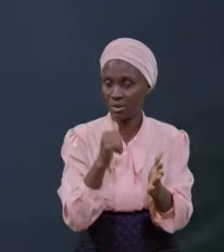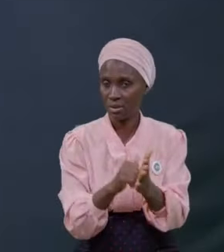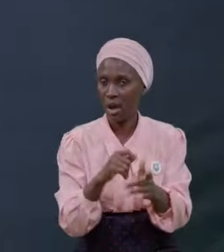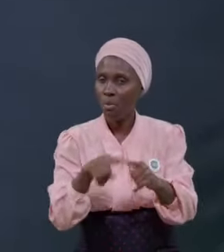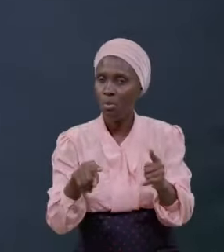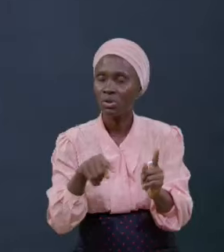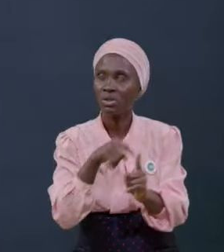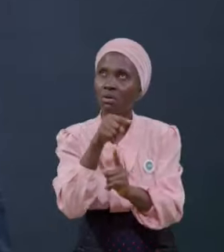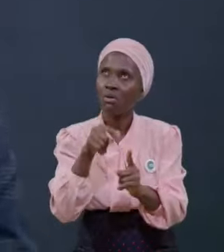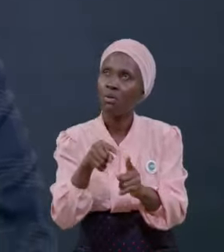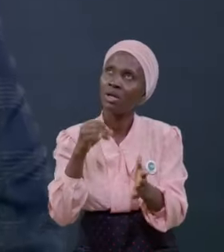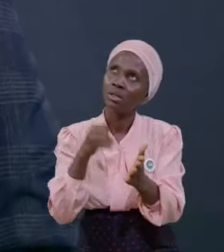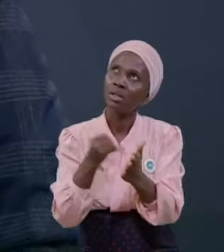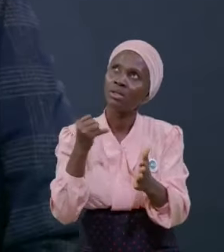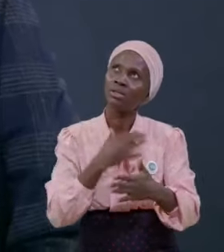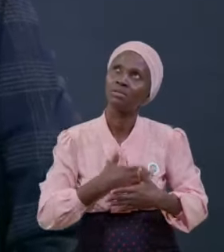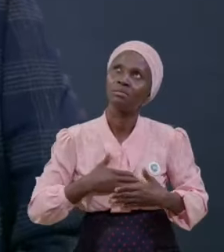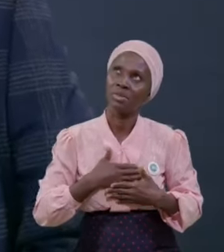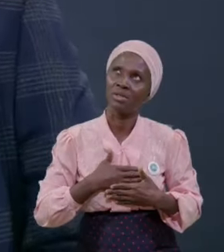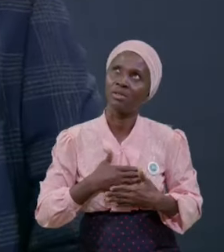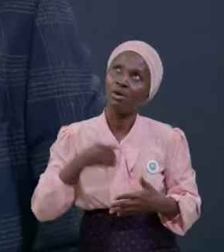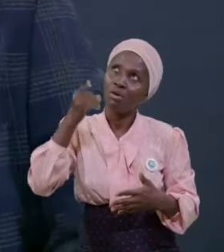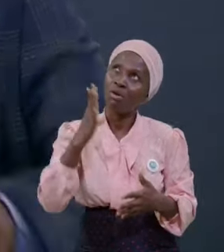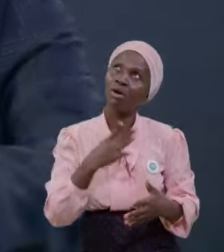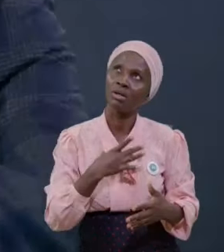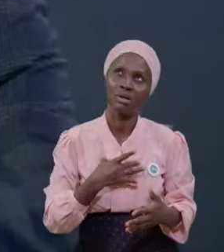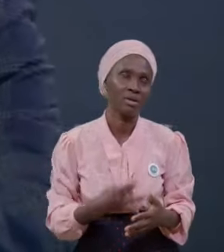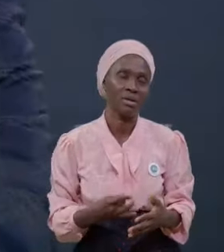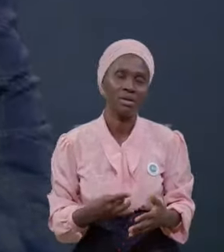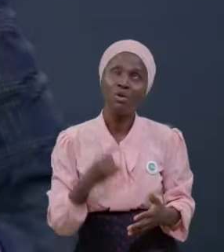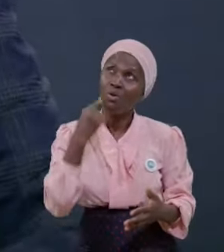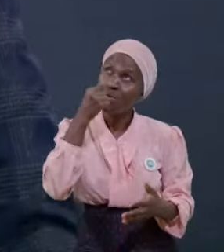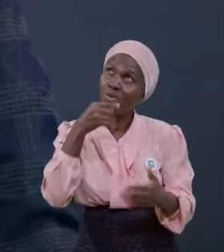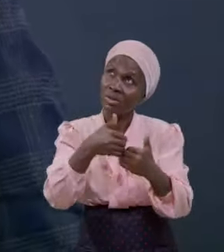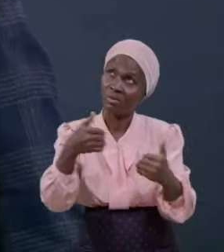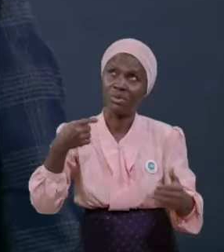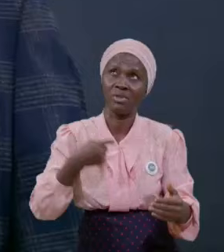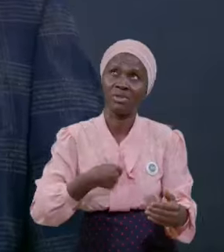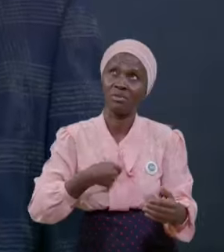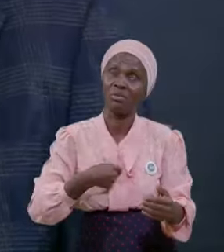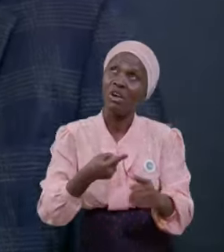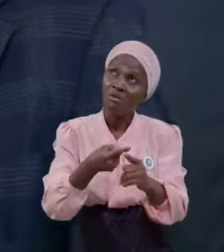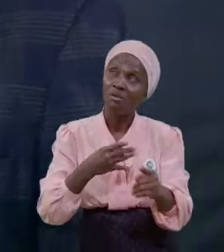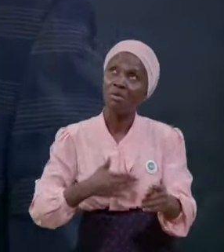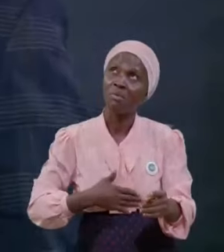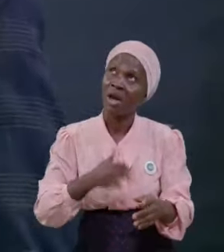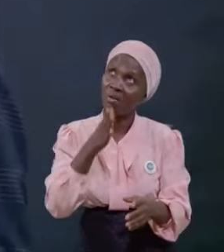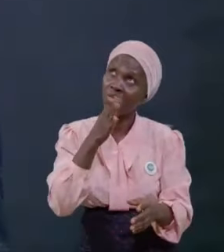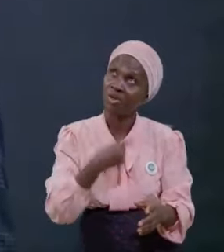separated me from my mother's womb, and then he goes on, he says, and called